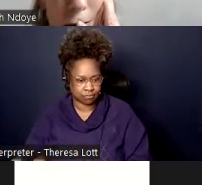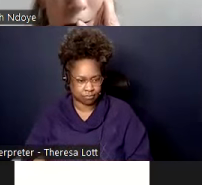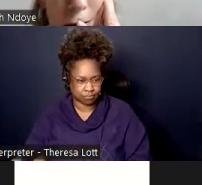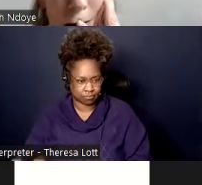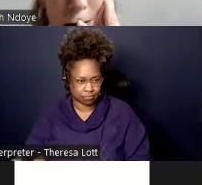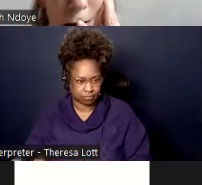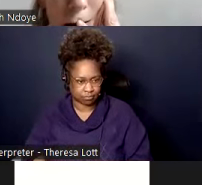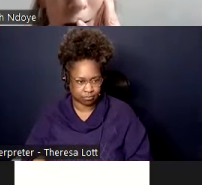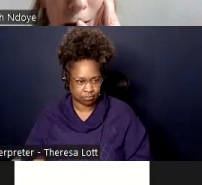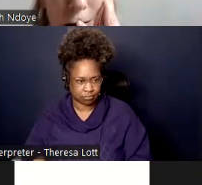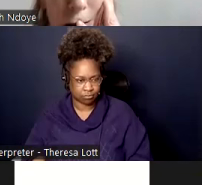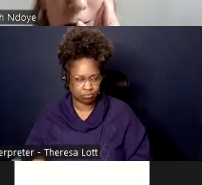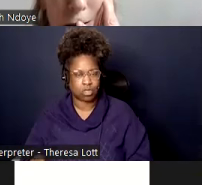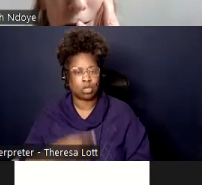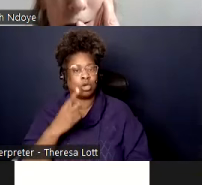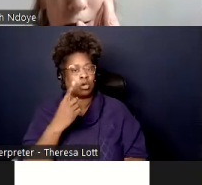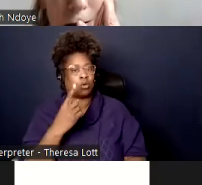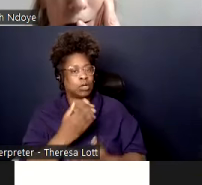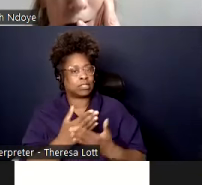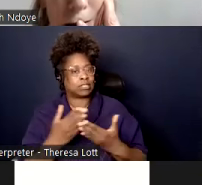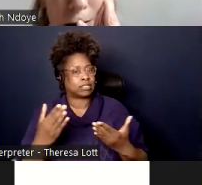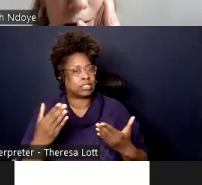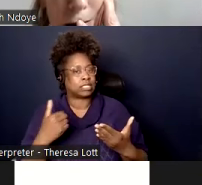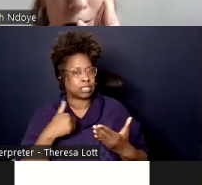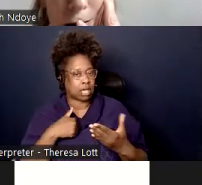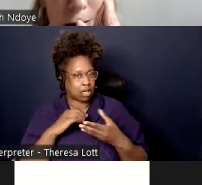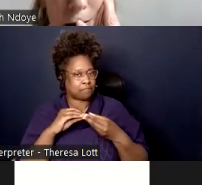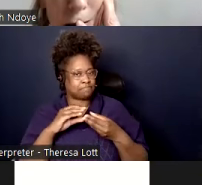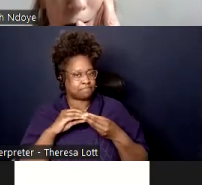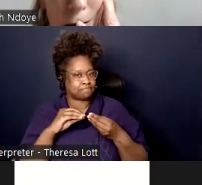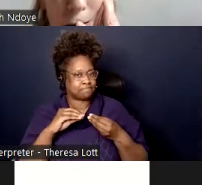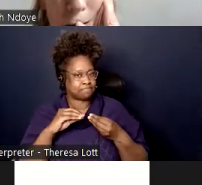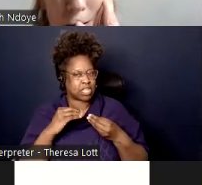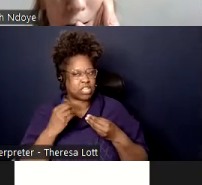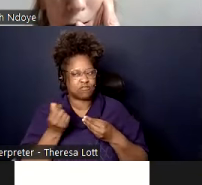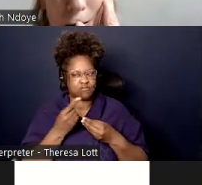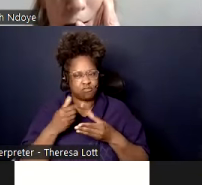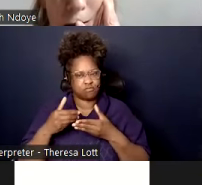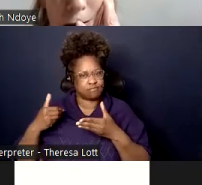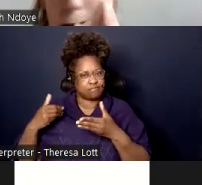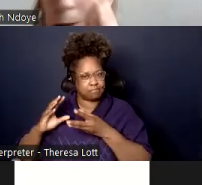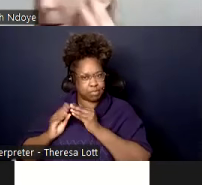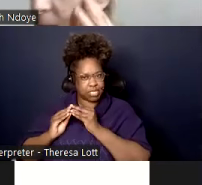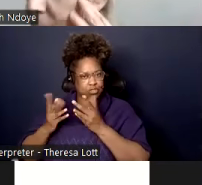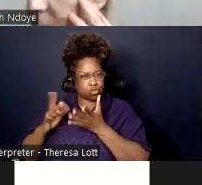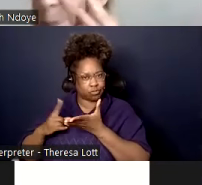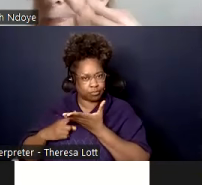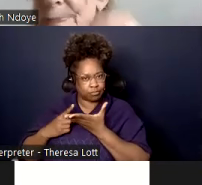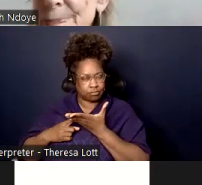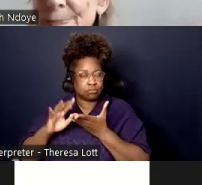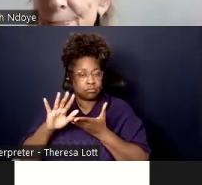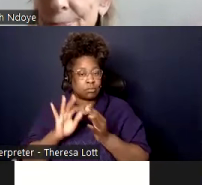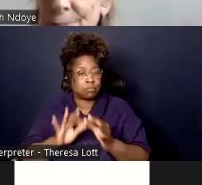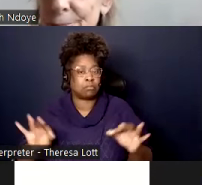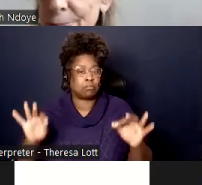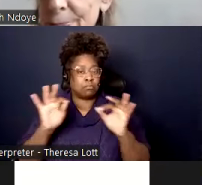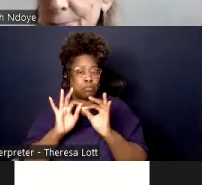One of the things that I'll name here, and it came out of our first couple community meetings, was how important it was for people to see,